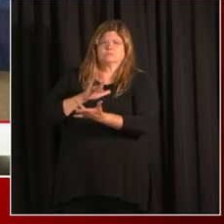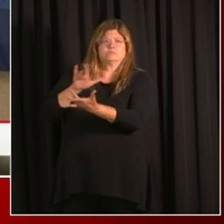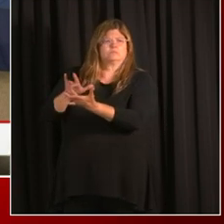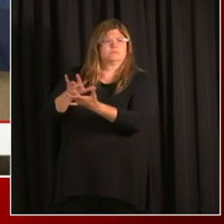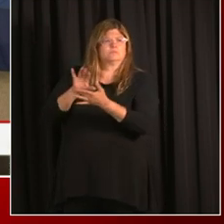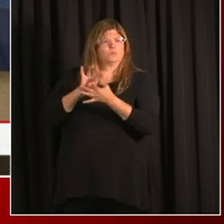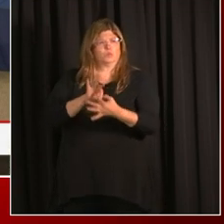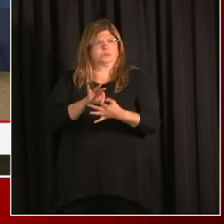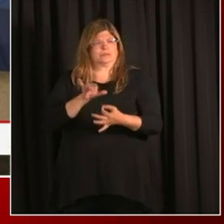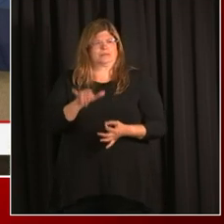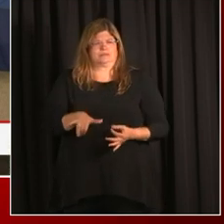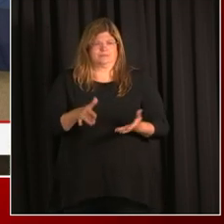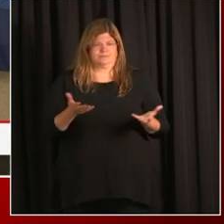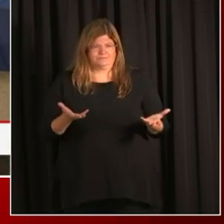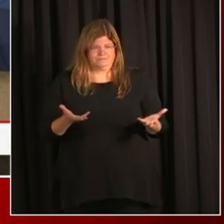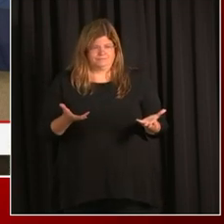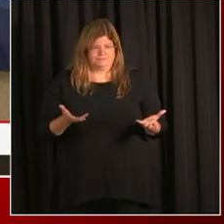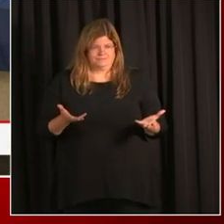that?